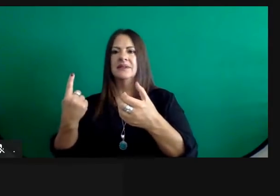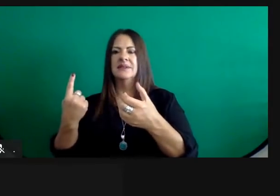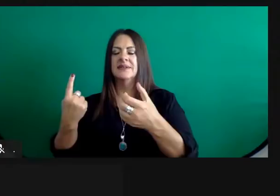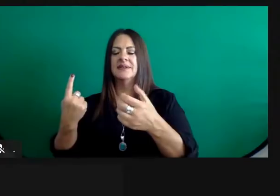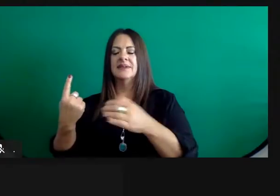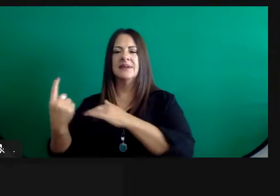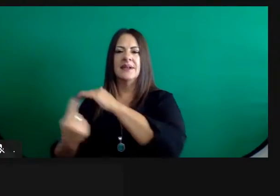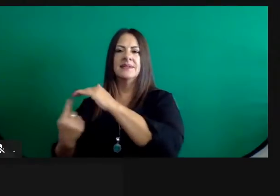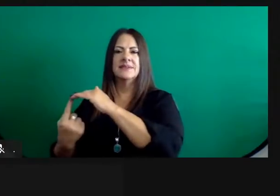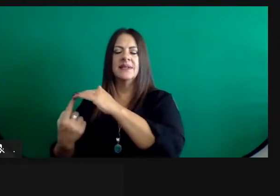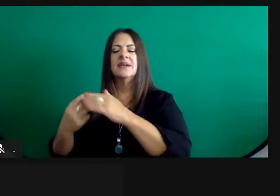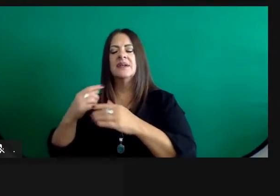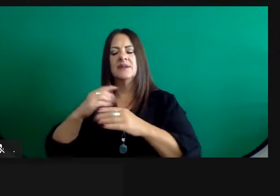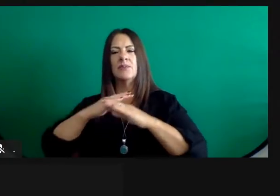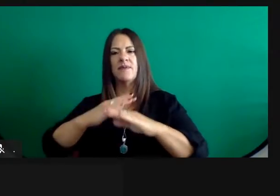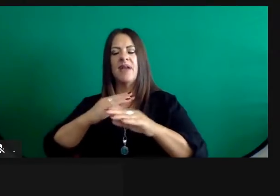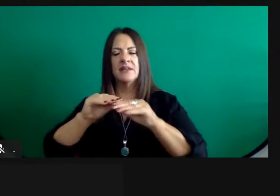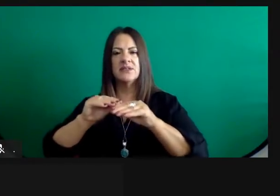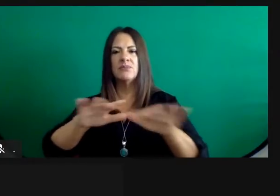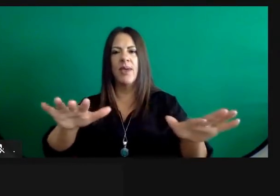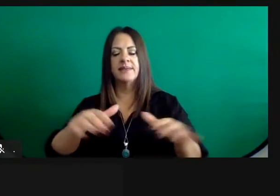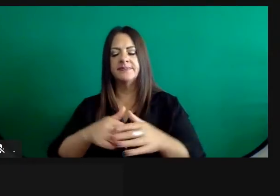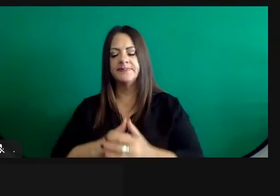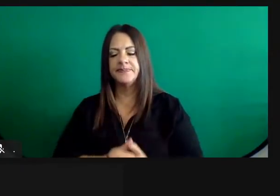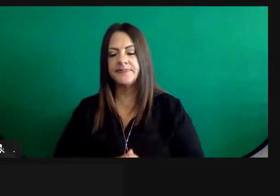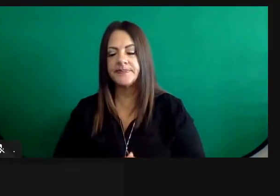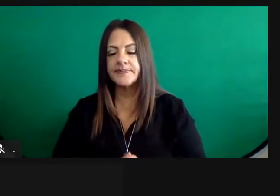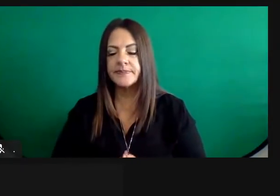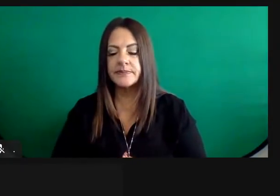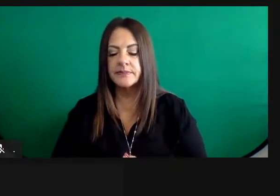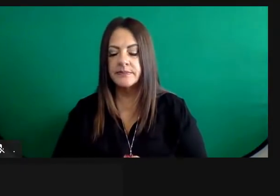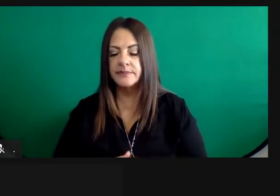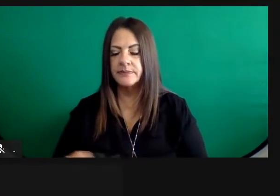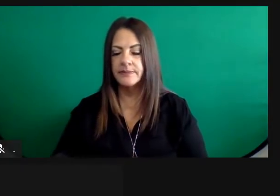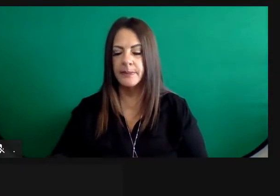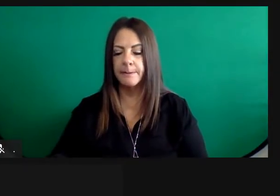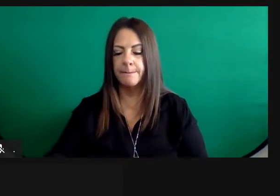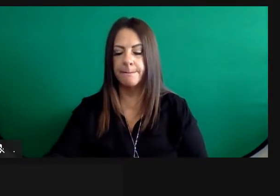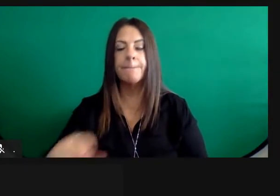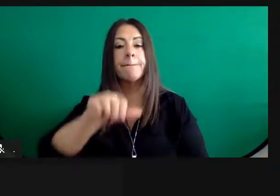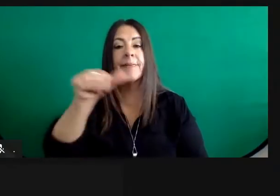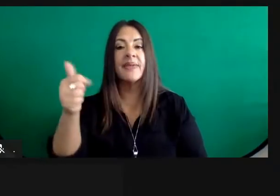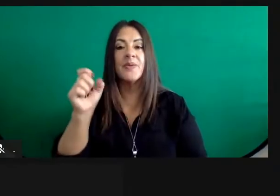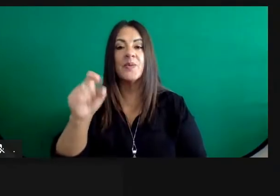discovered. Andrew Sheeler, Sacramento Bee.